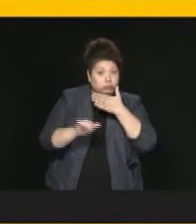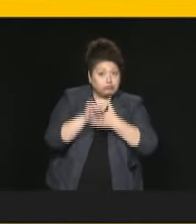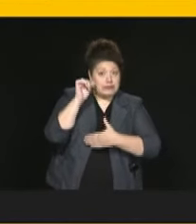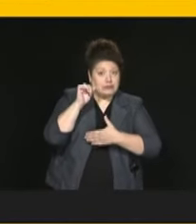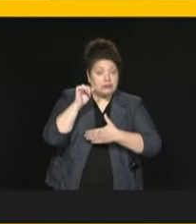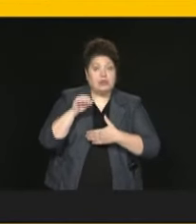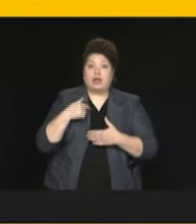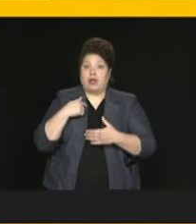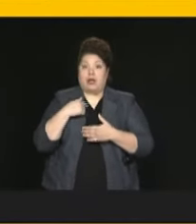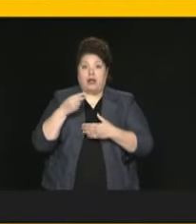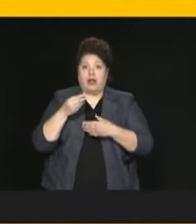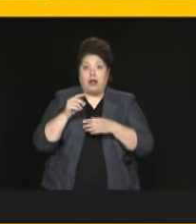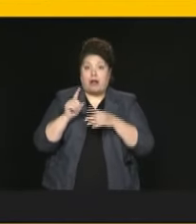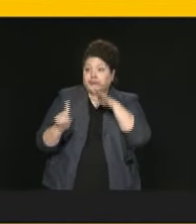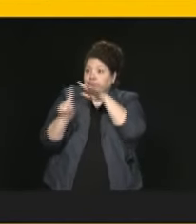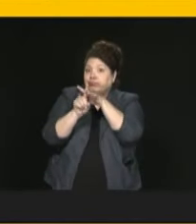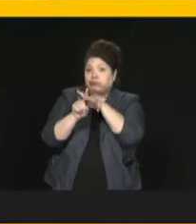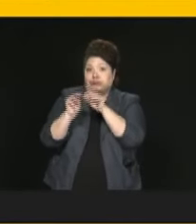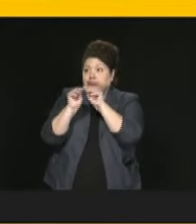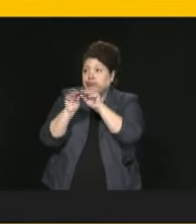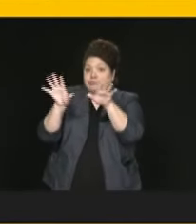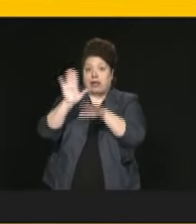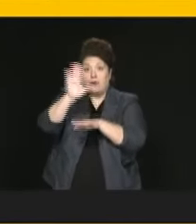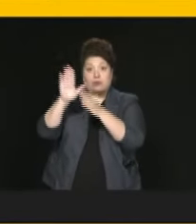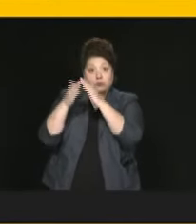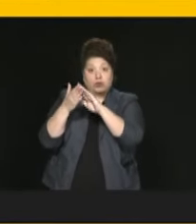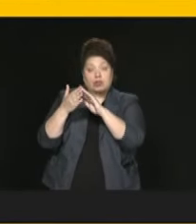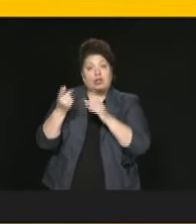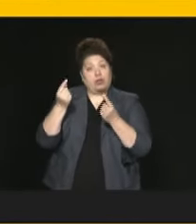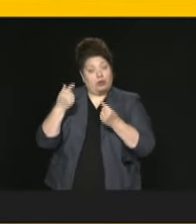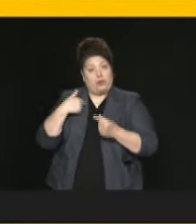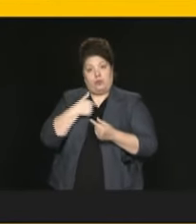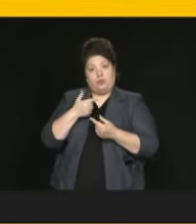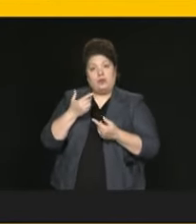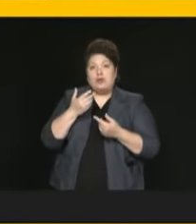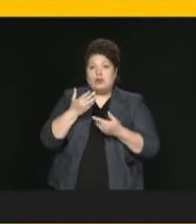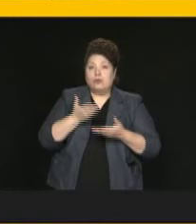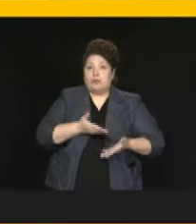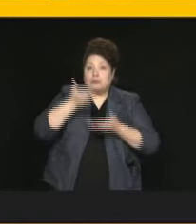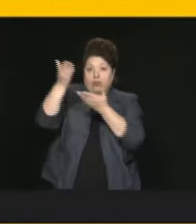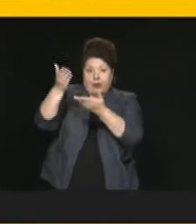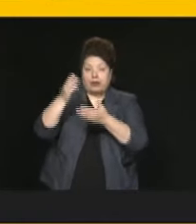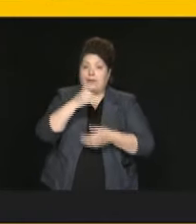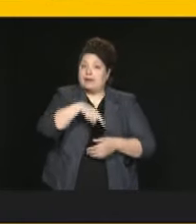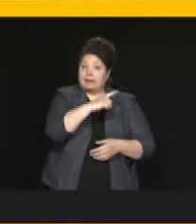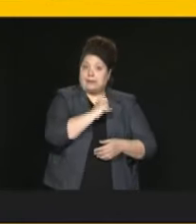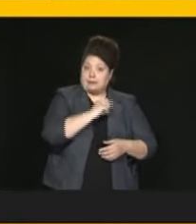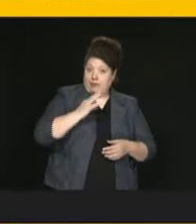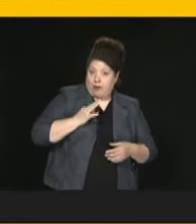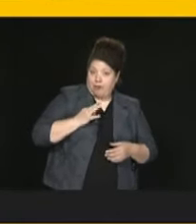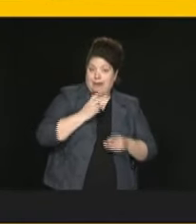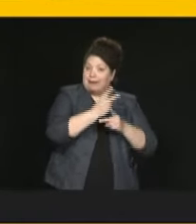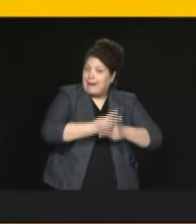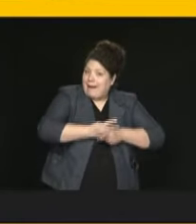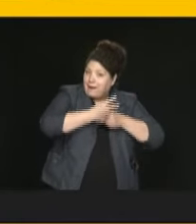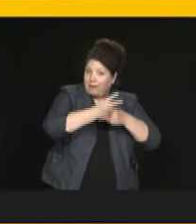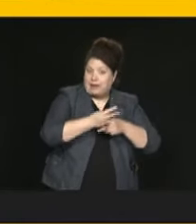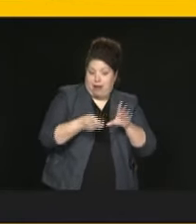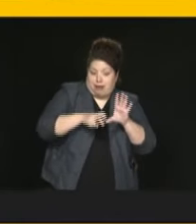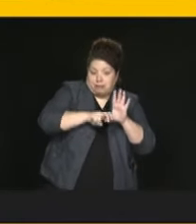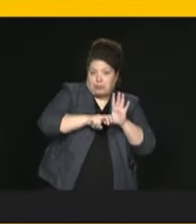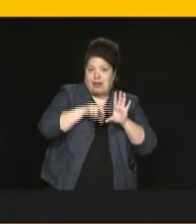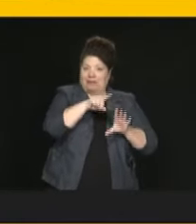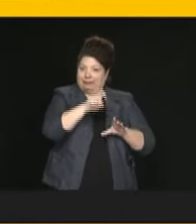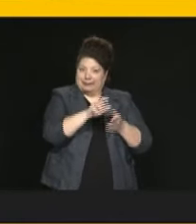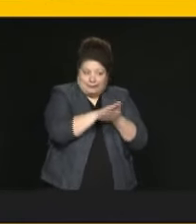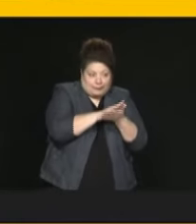alike, we are transporting essential service personnel and supplies via carefully managed flights that adhere to strict health safety measures